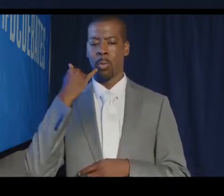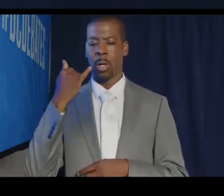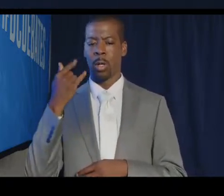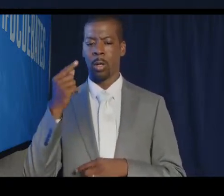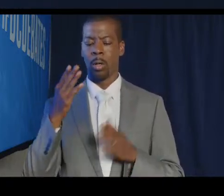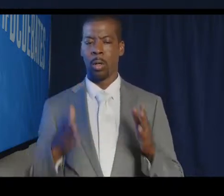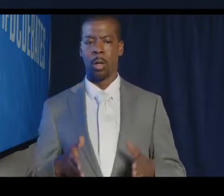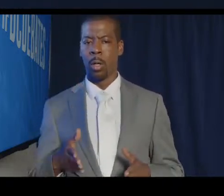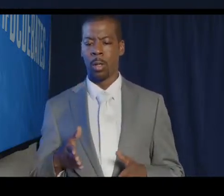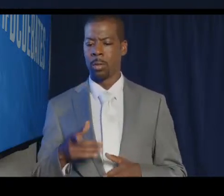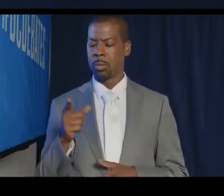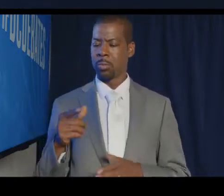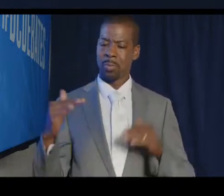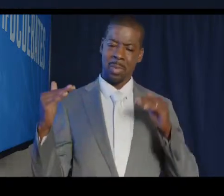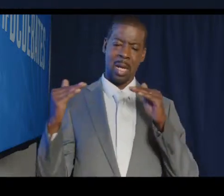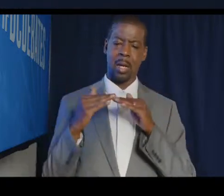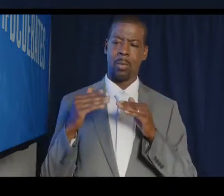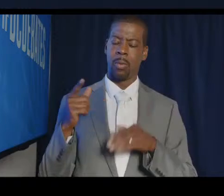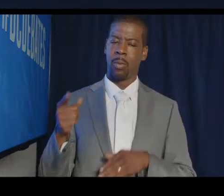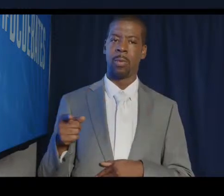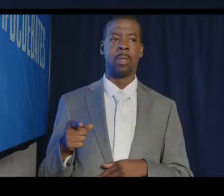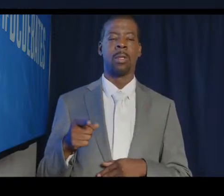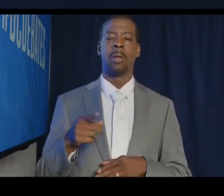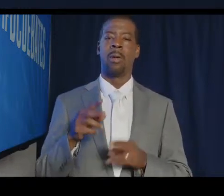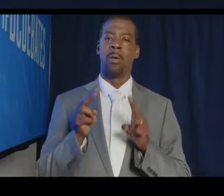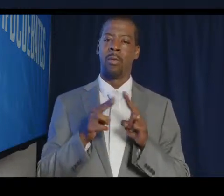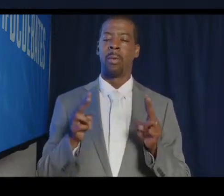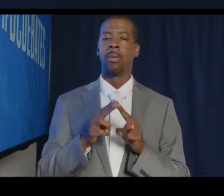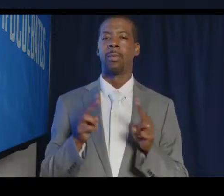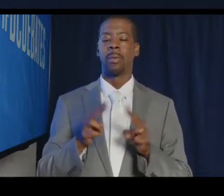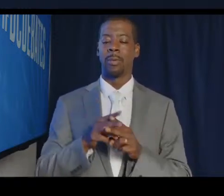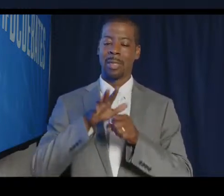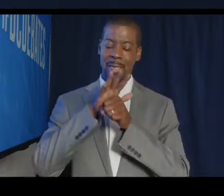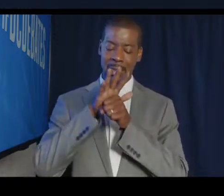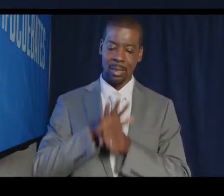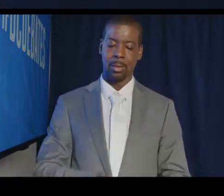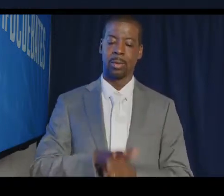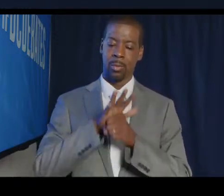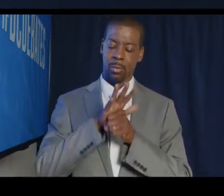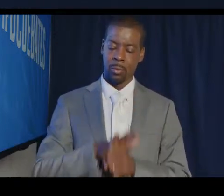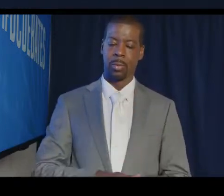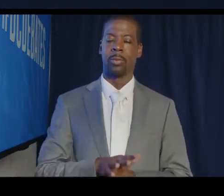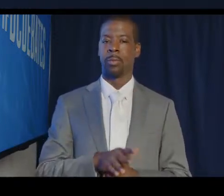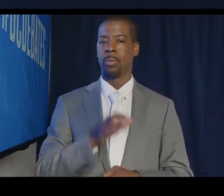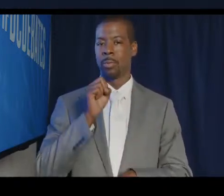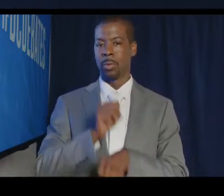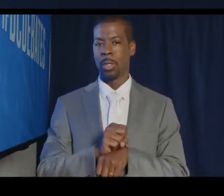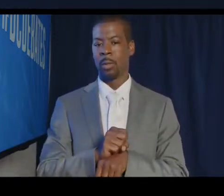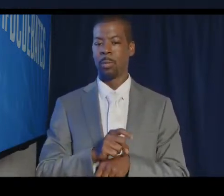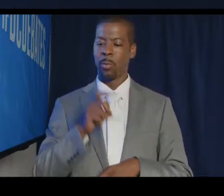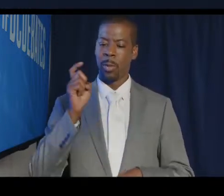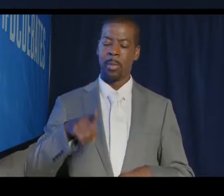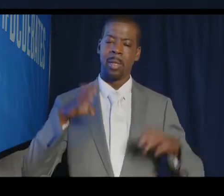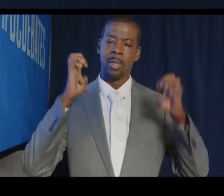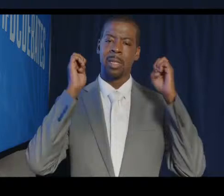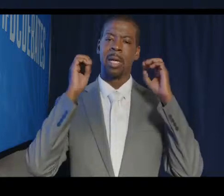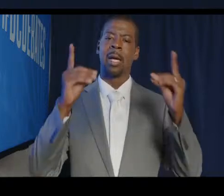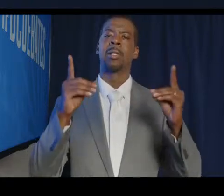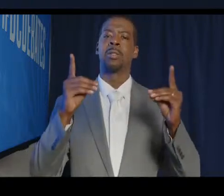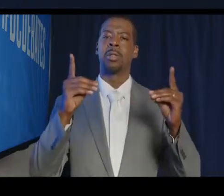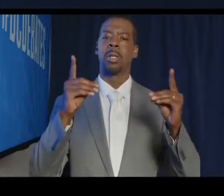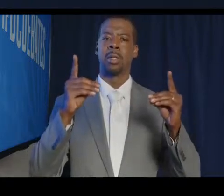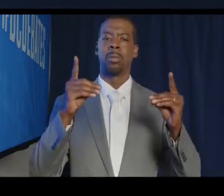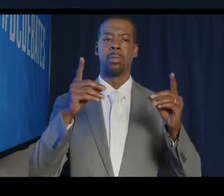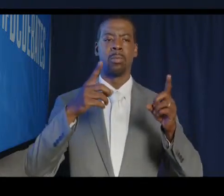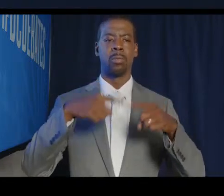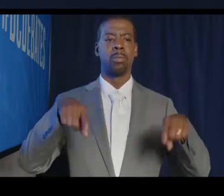pay, and they're dealing with the most stressful of moments for folks. I think the other thing that we have to do and get better on is educating the public on when is the appropriate time